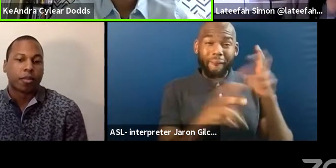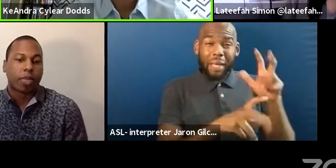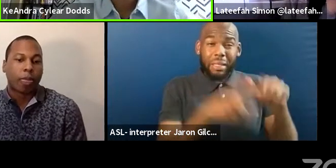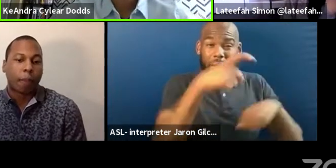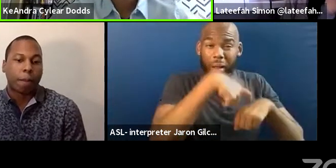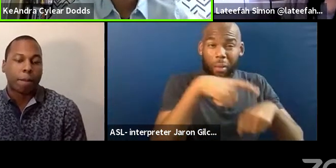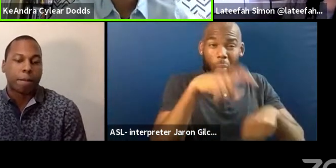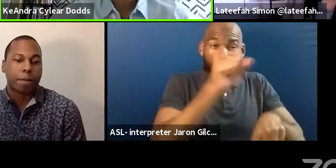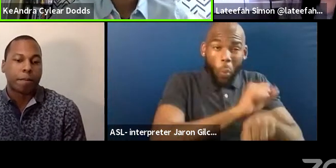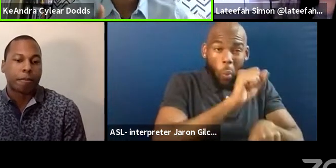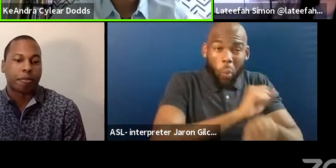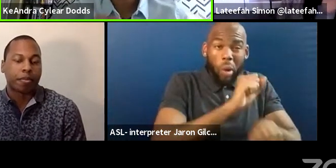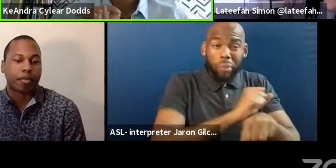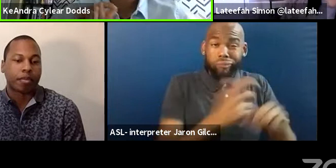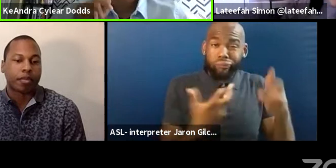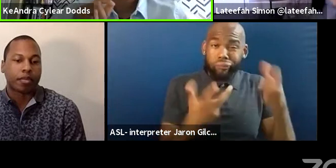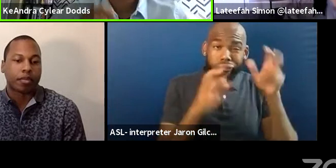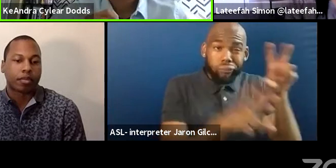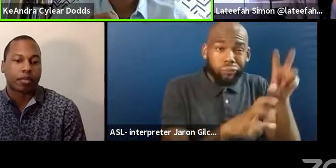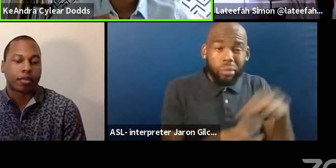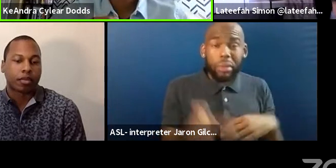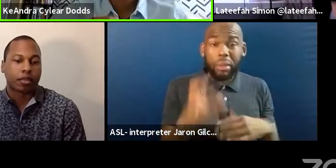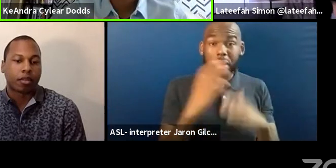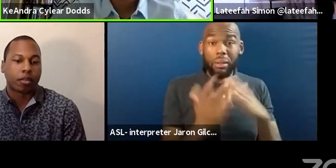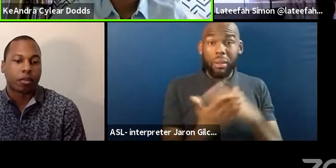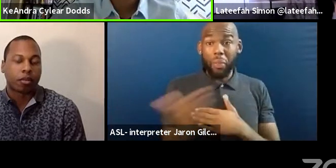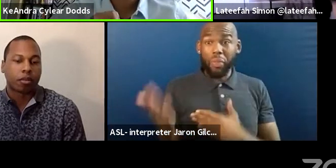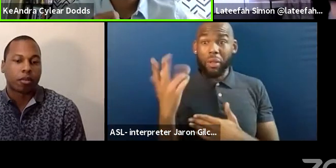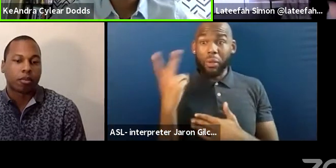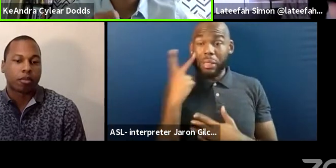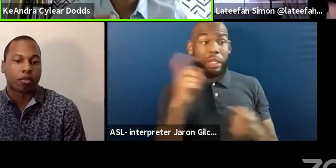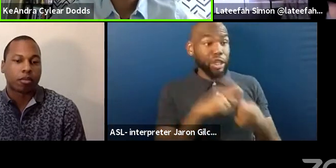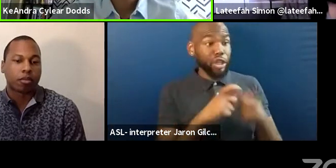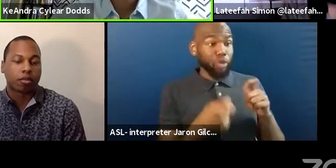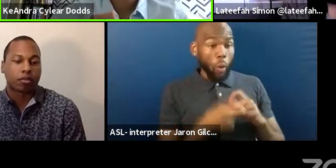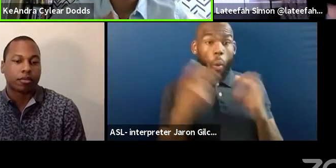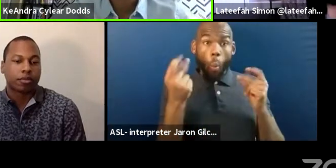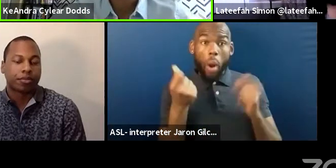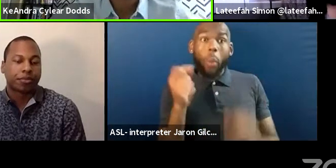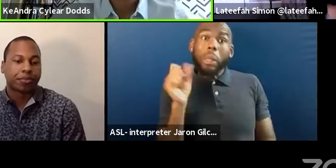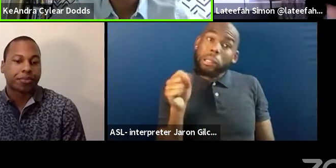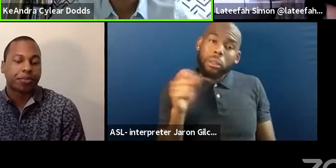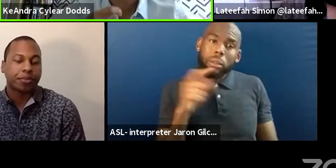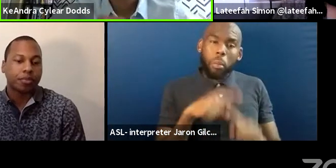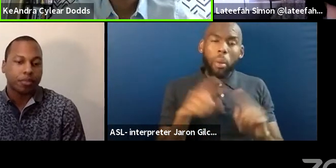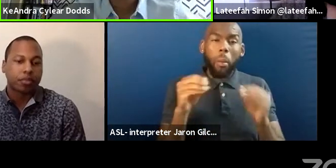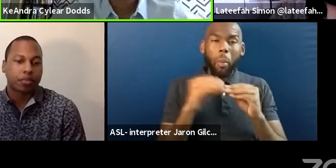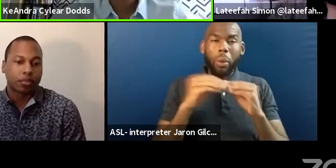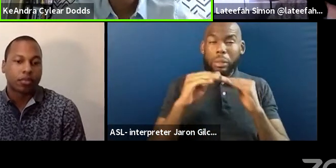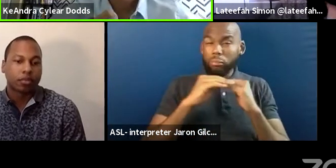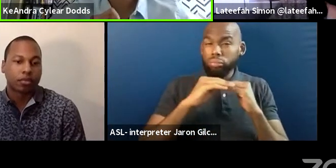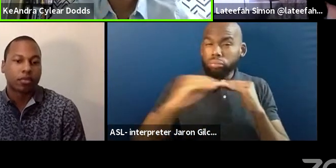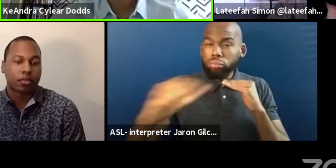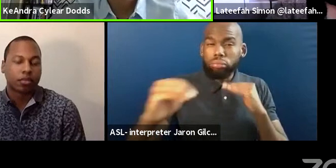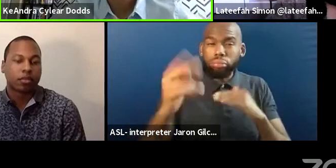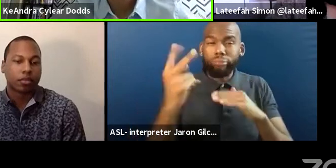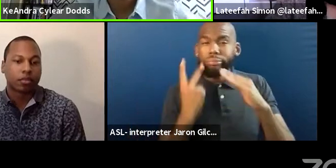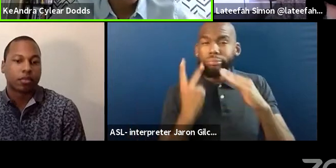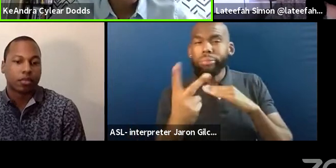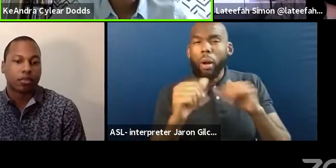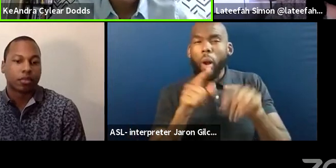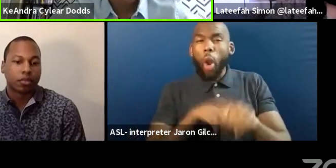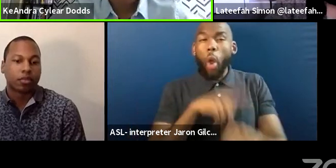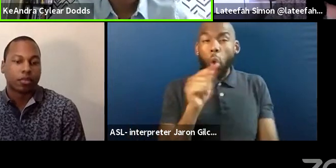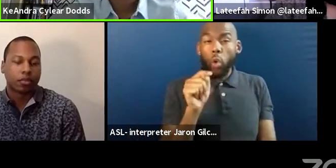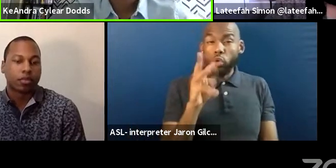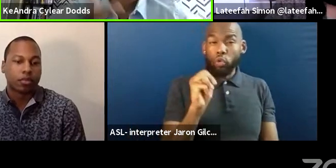And, there are some things that you may see changes right away, but you'll have more sustainable long-term changes if you put in the time and put in the